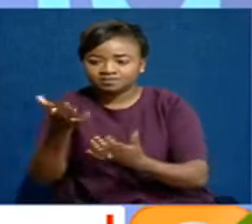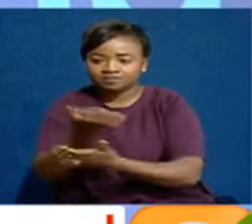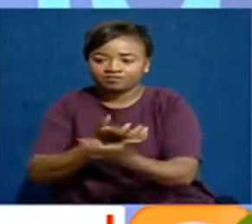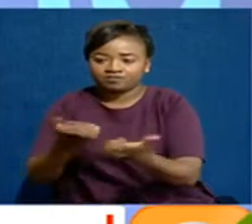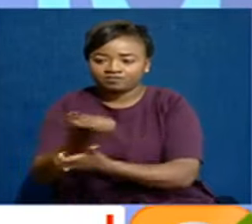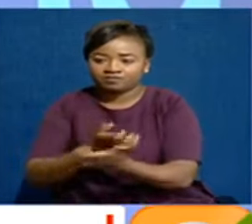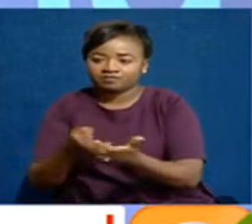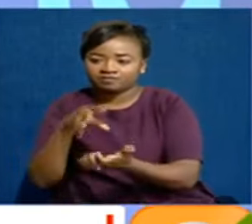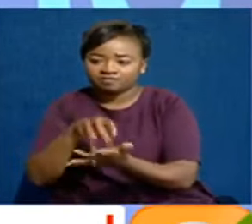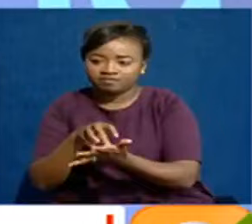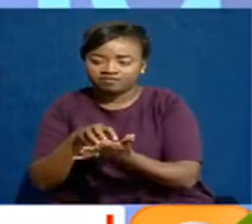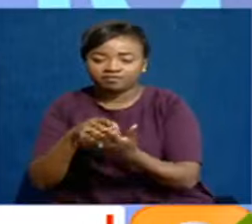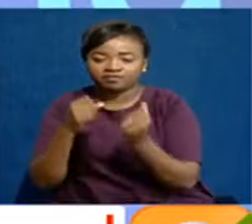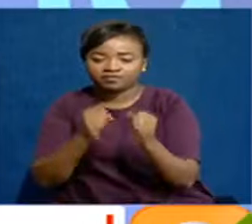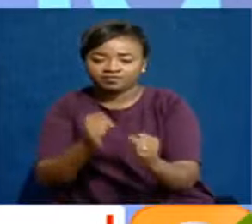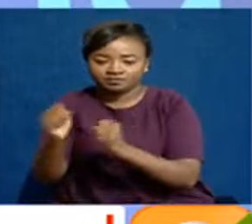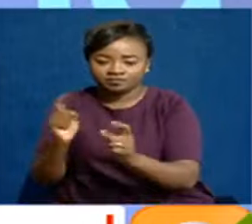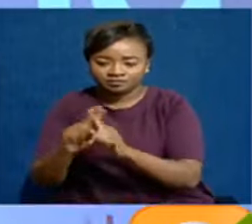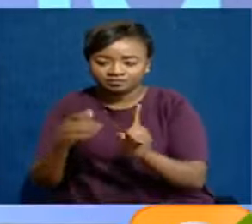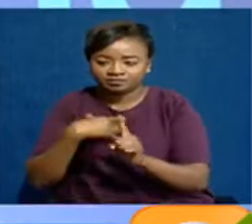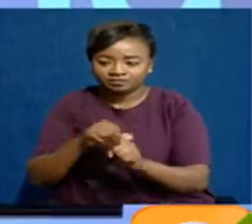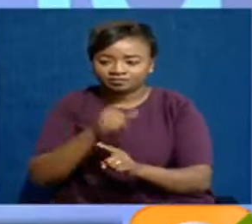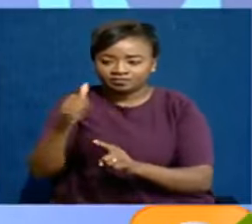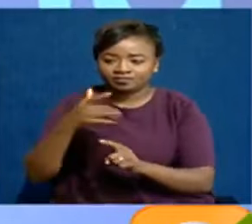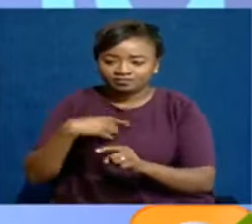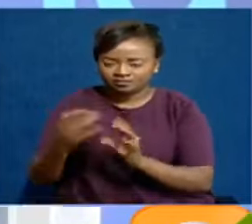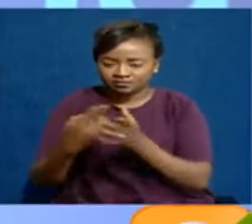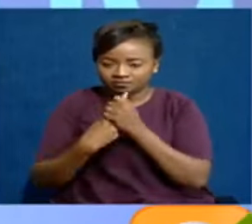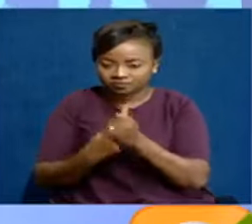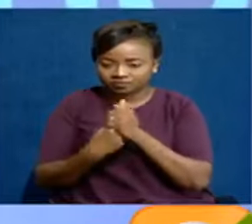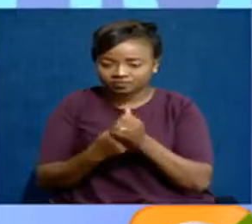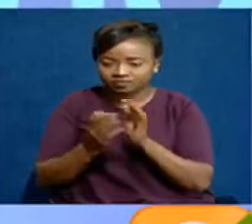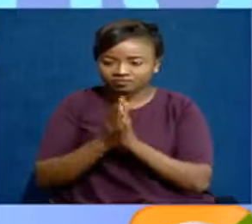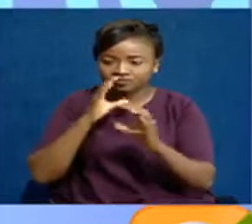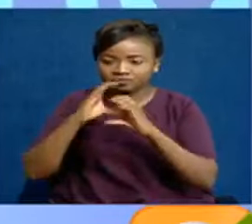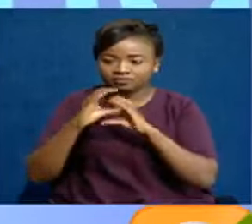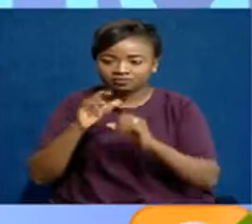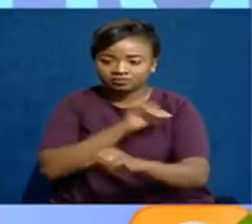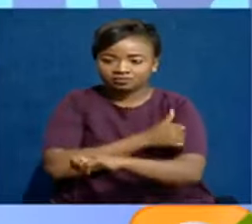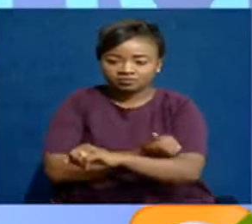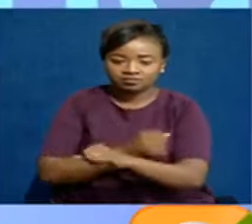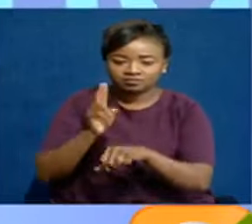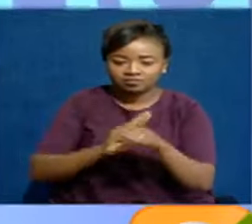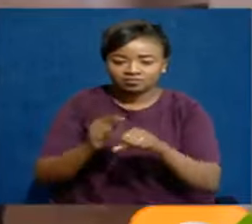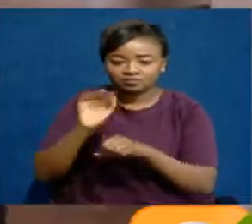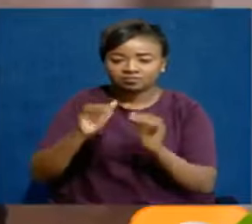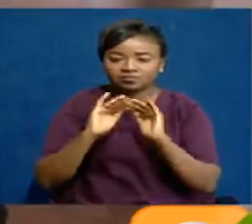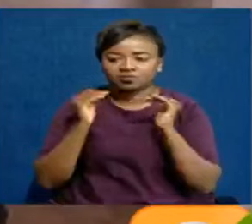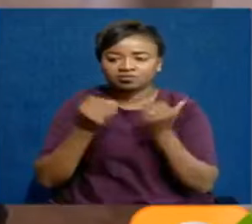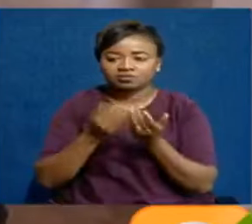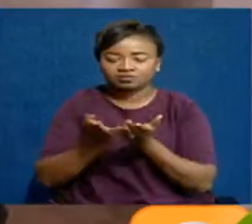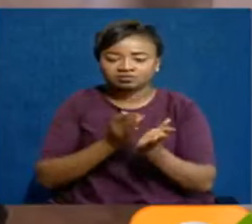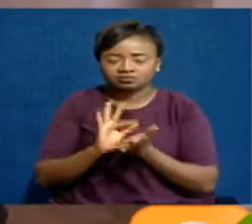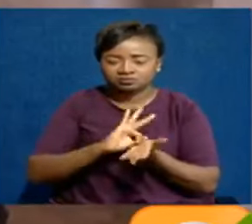issue. However, there are pockets where we've partnered with the Communications Authority using what's called the Universal Service Fund. The line